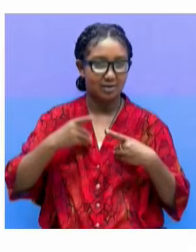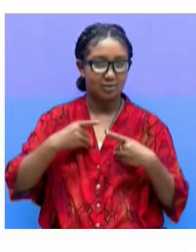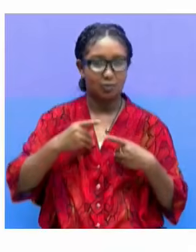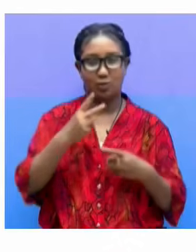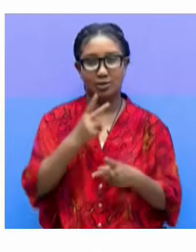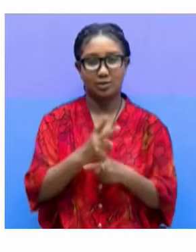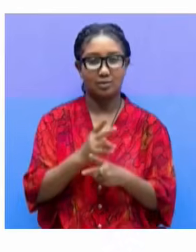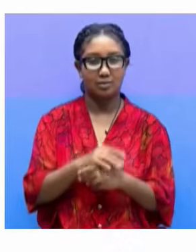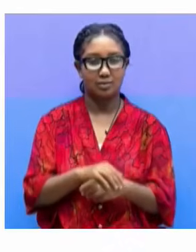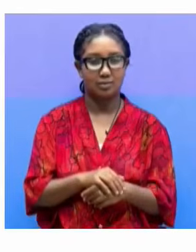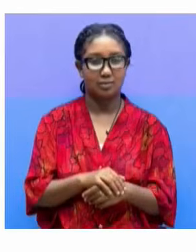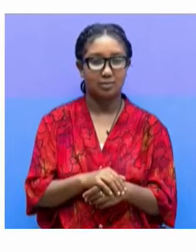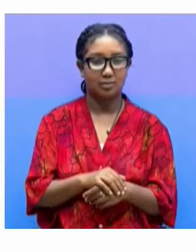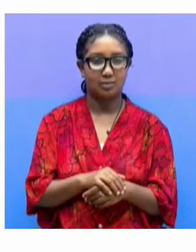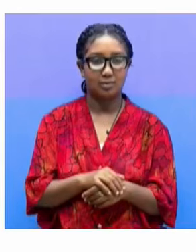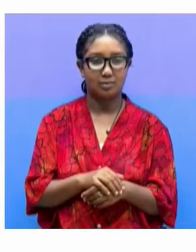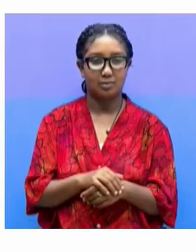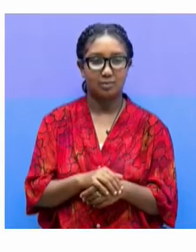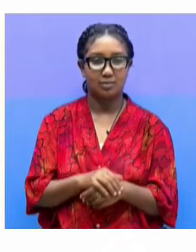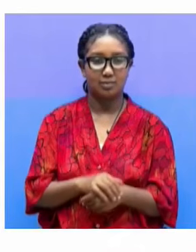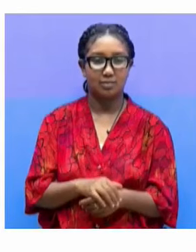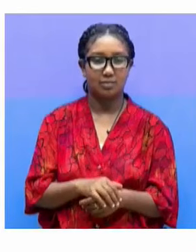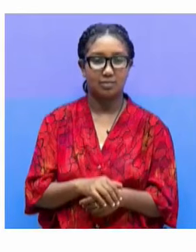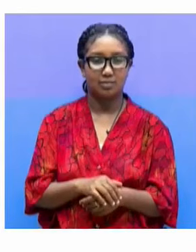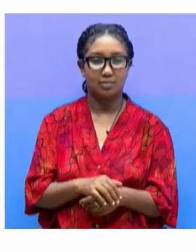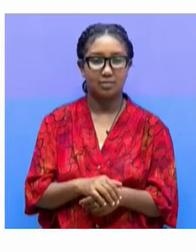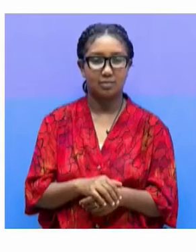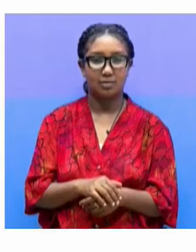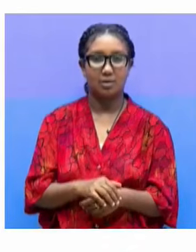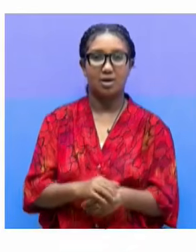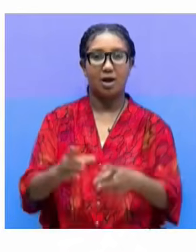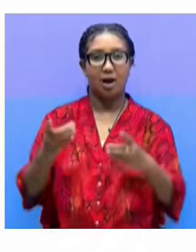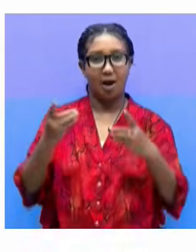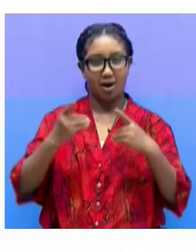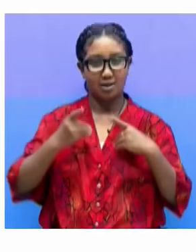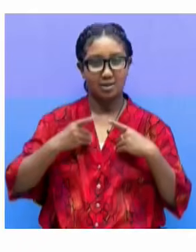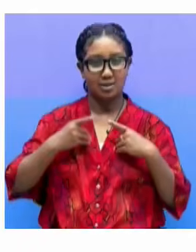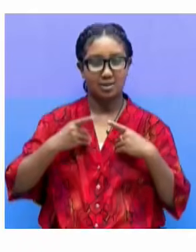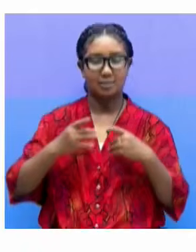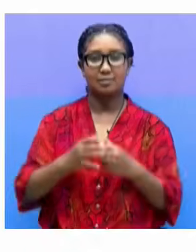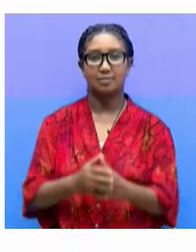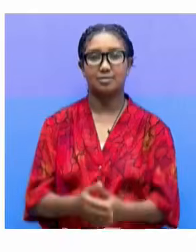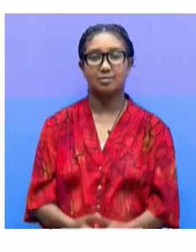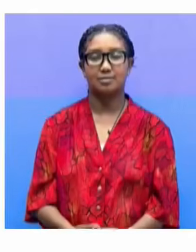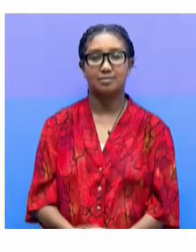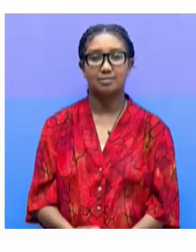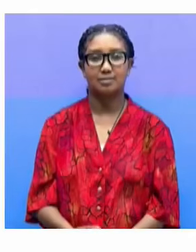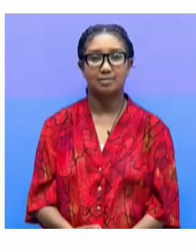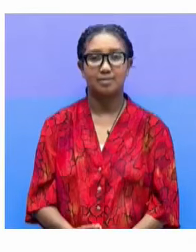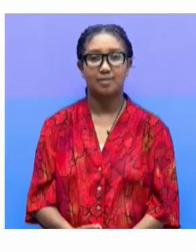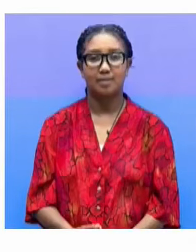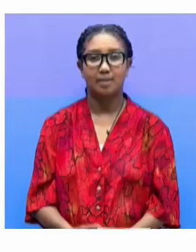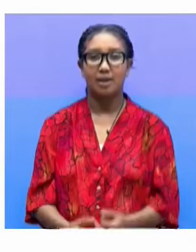wait, let me mark this with red, in red, okay? Had